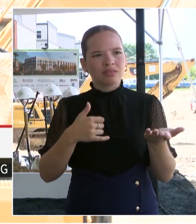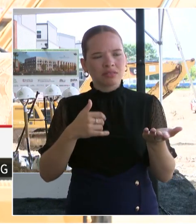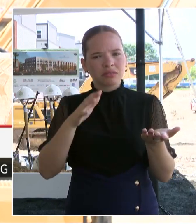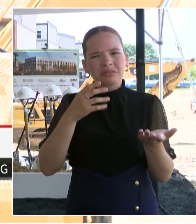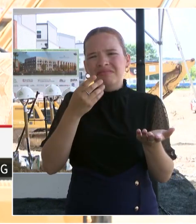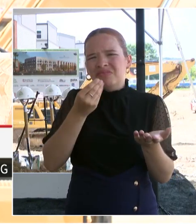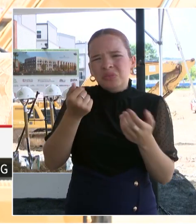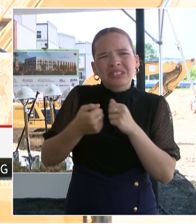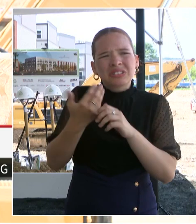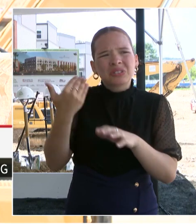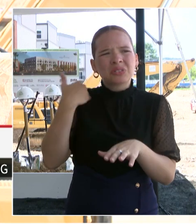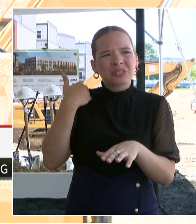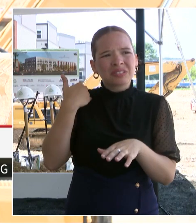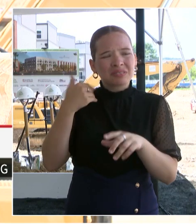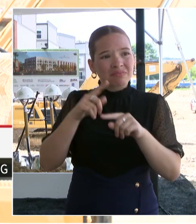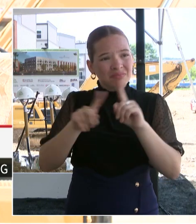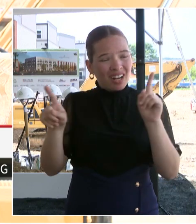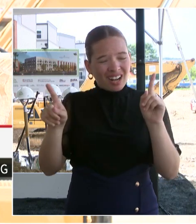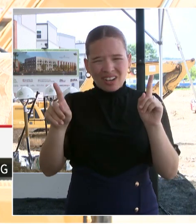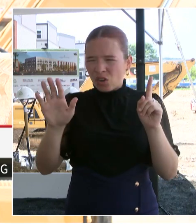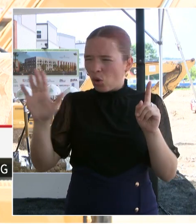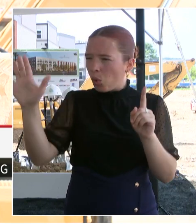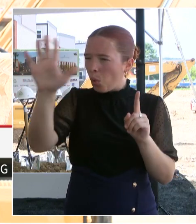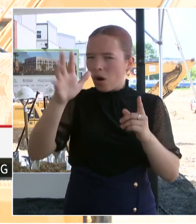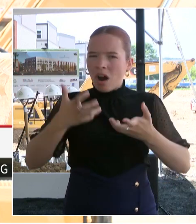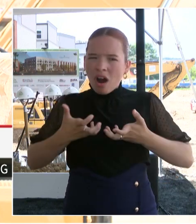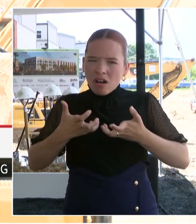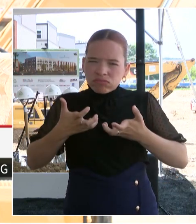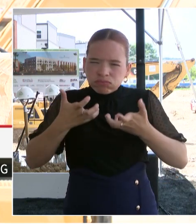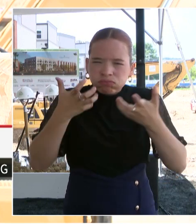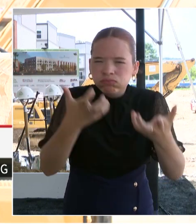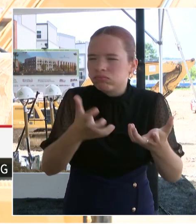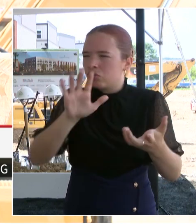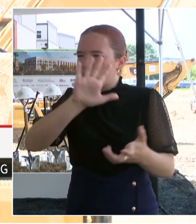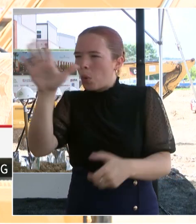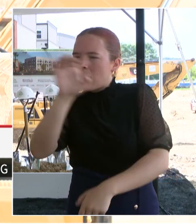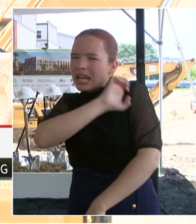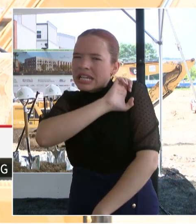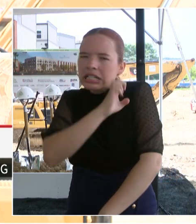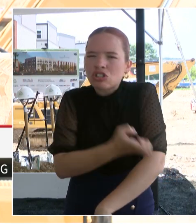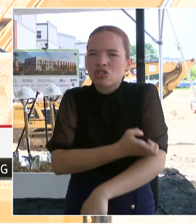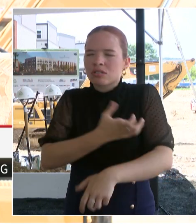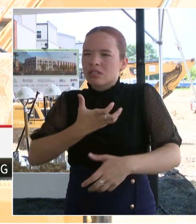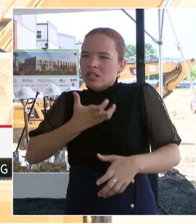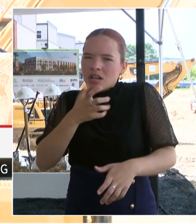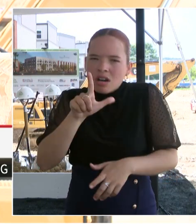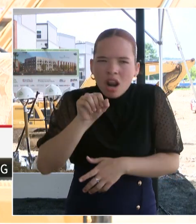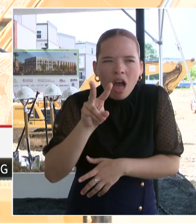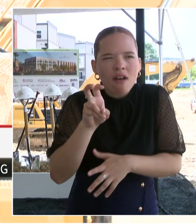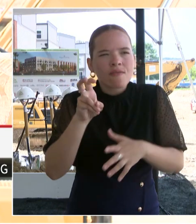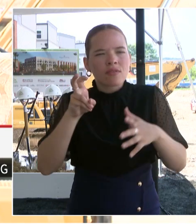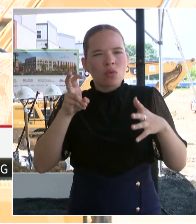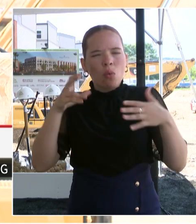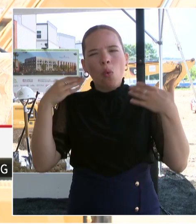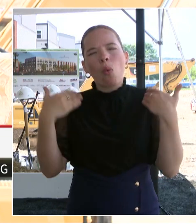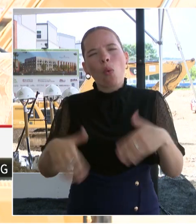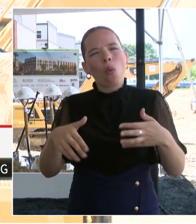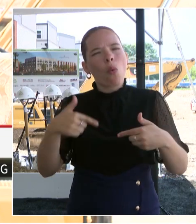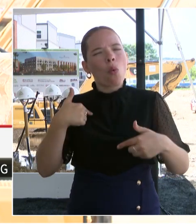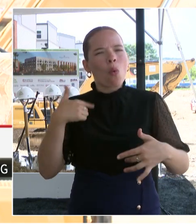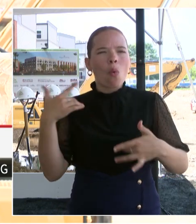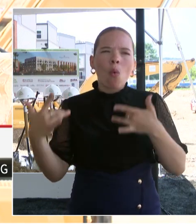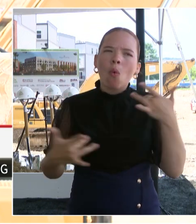into building this, and we are committed to working alongside EYA, to being here in 2025 cutting a ribbon alongside of you, Mayor